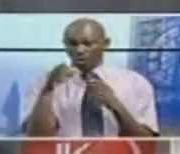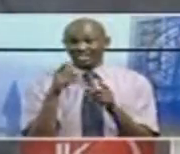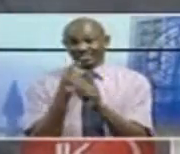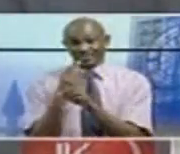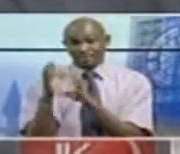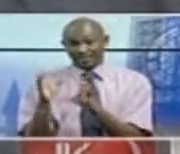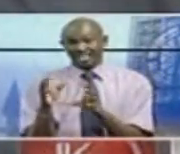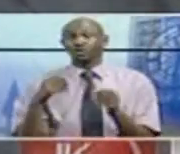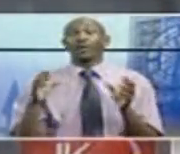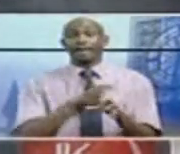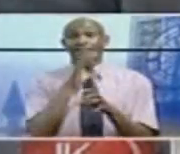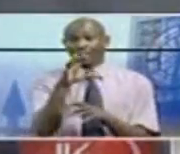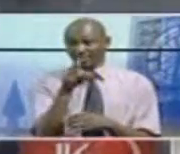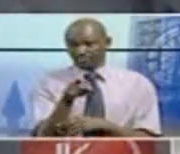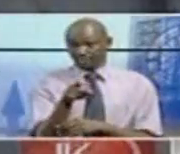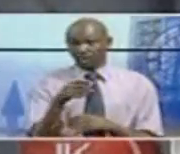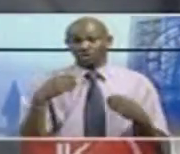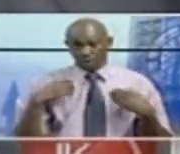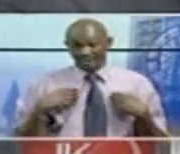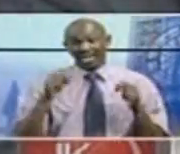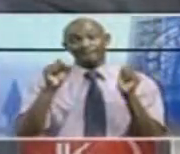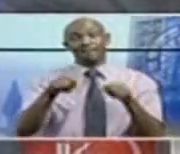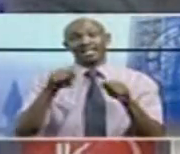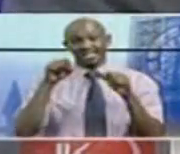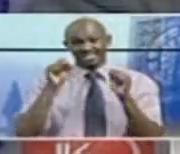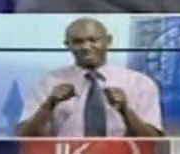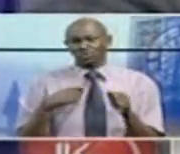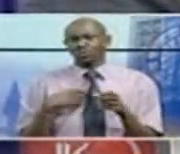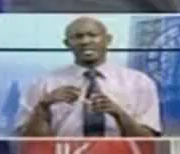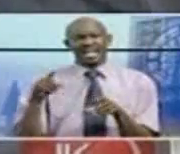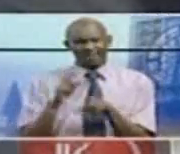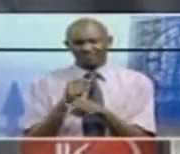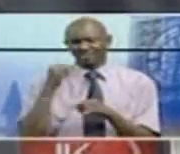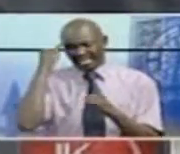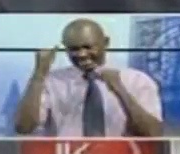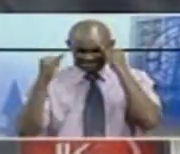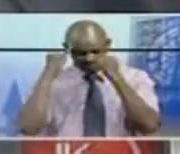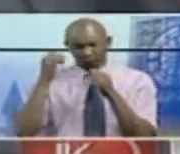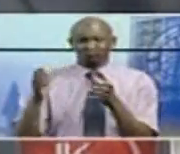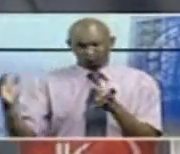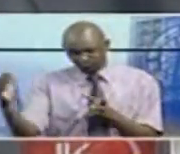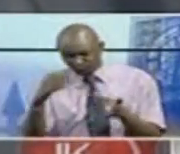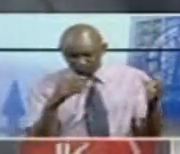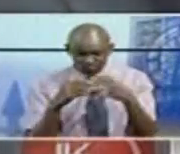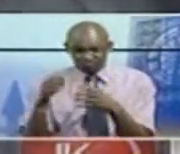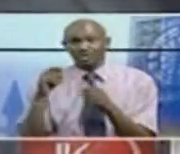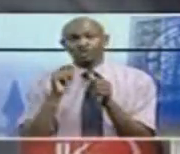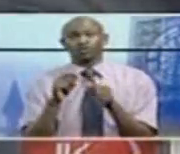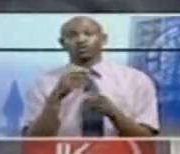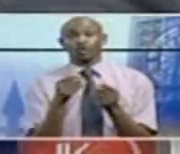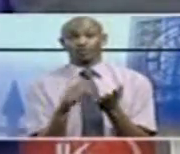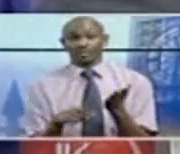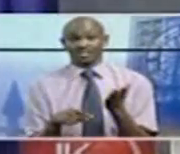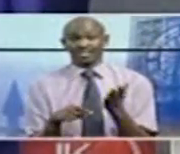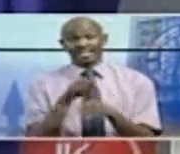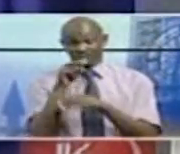parties is to empower them to have the abilities to harness the intellectual capital in order to resolve